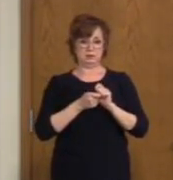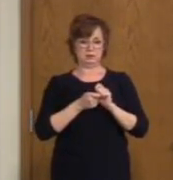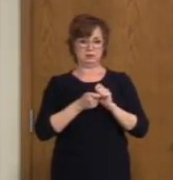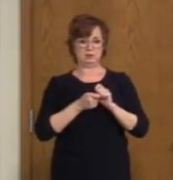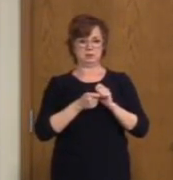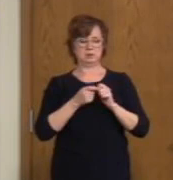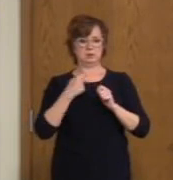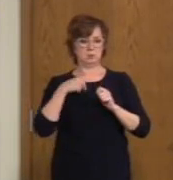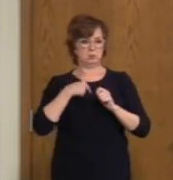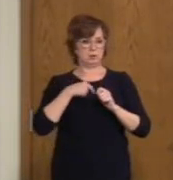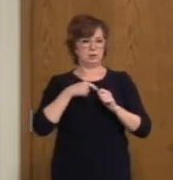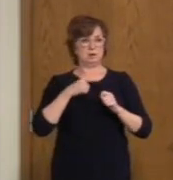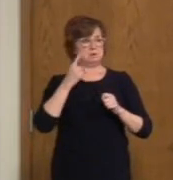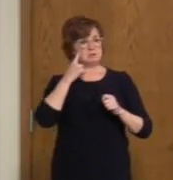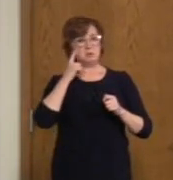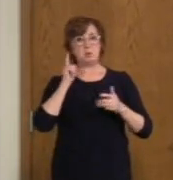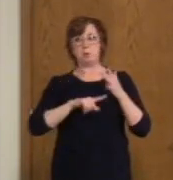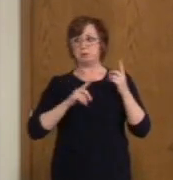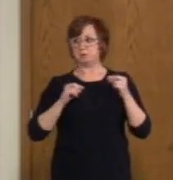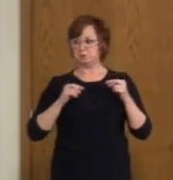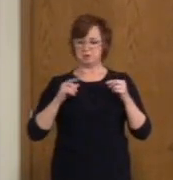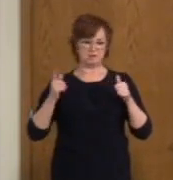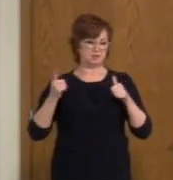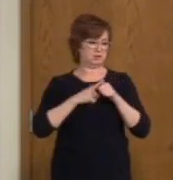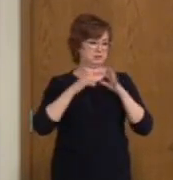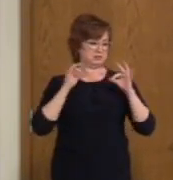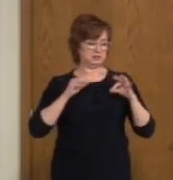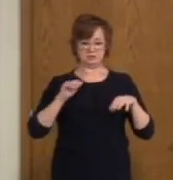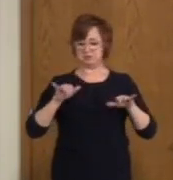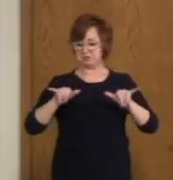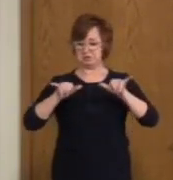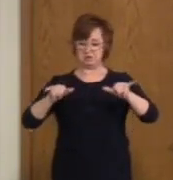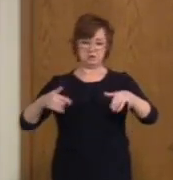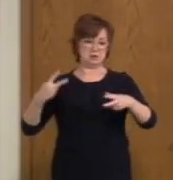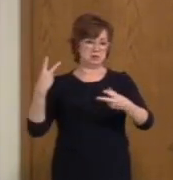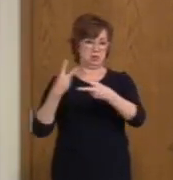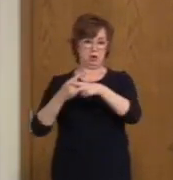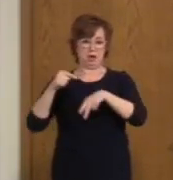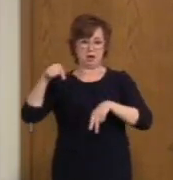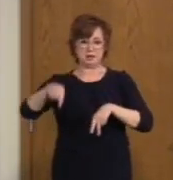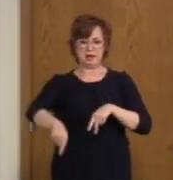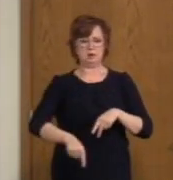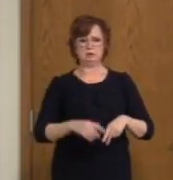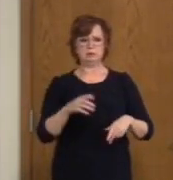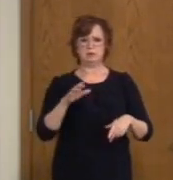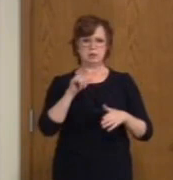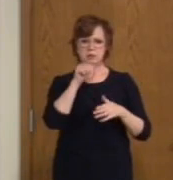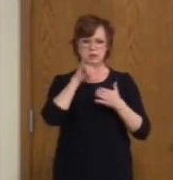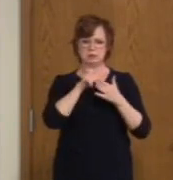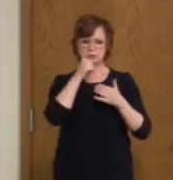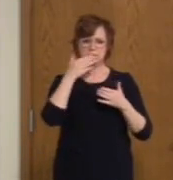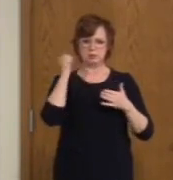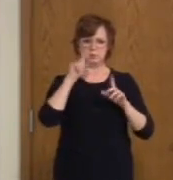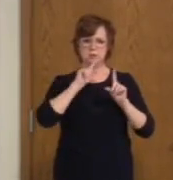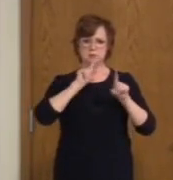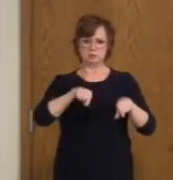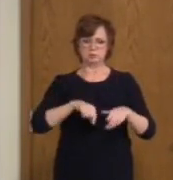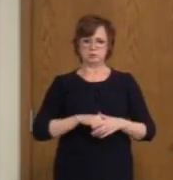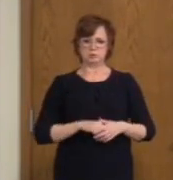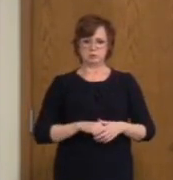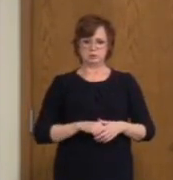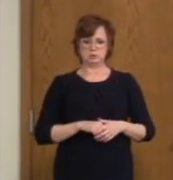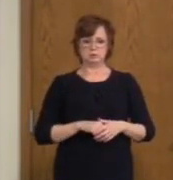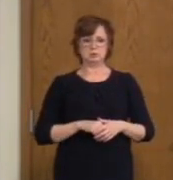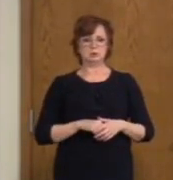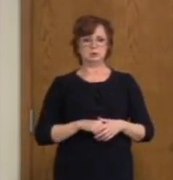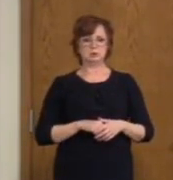is to restrict and ultimately send people home from work when they are making every effort to do so as safely as they possibly can.